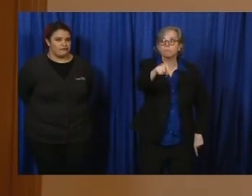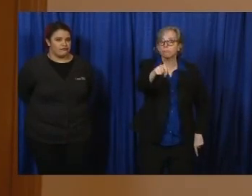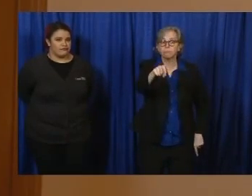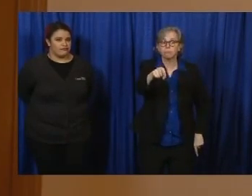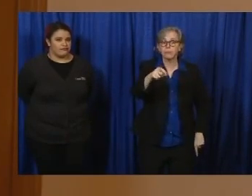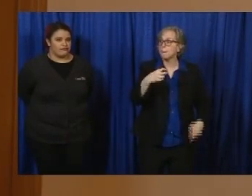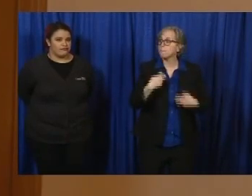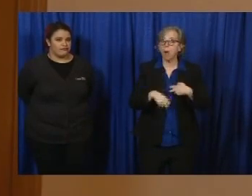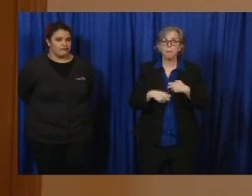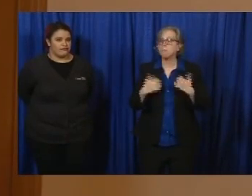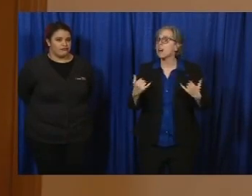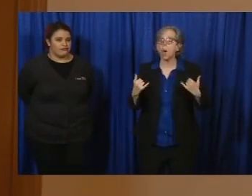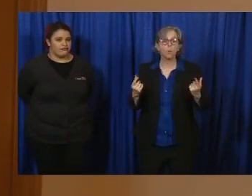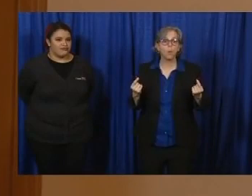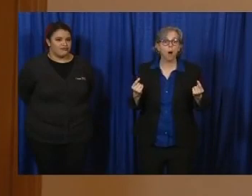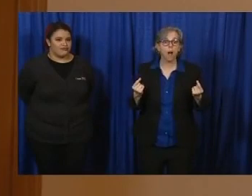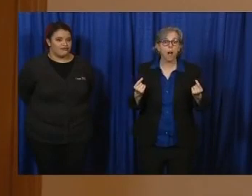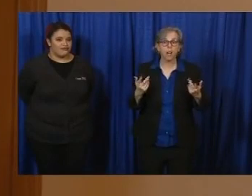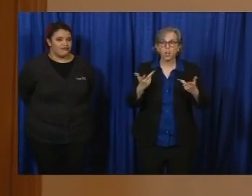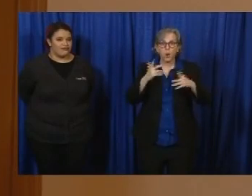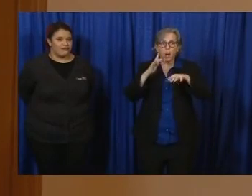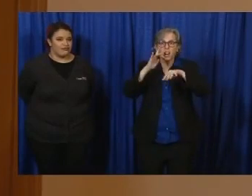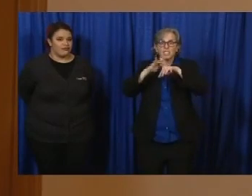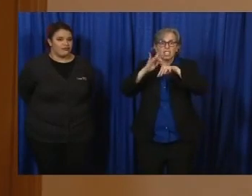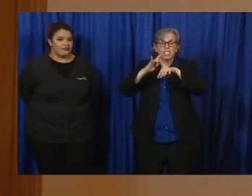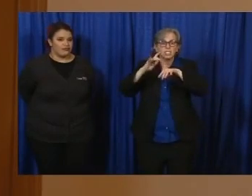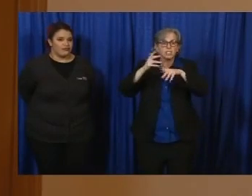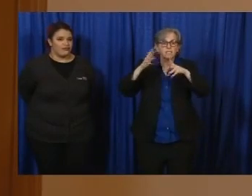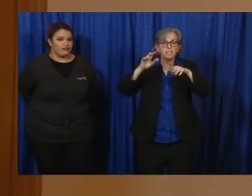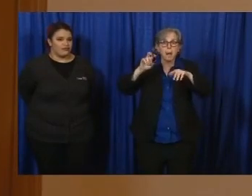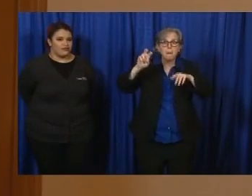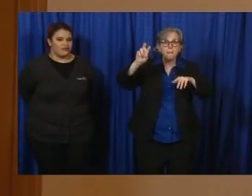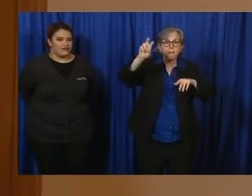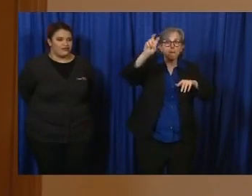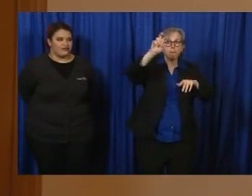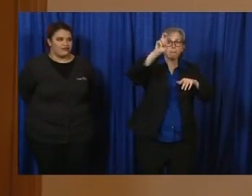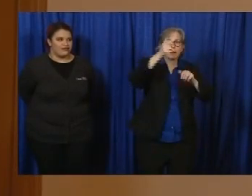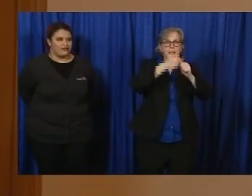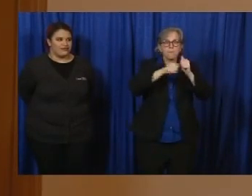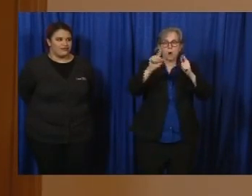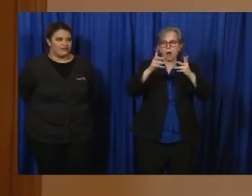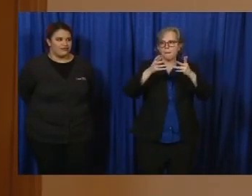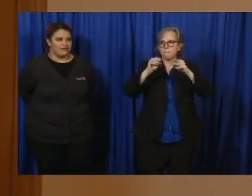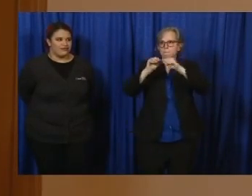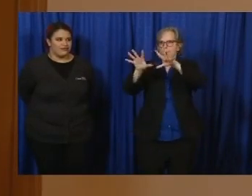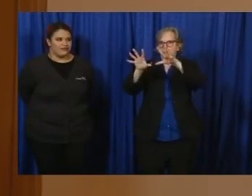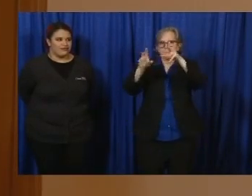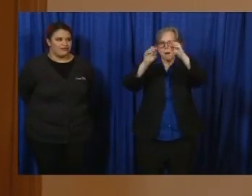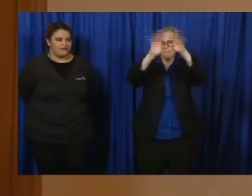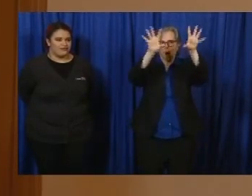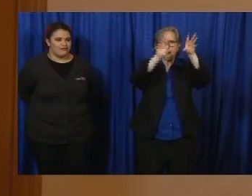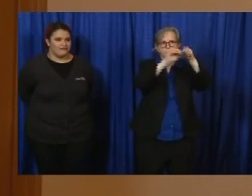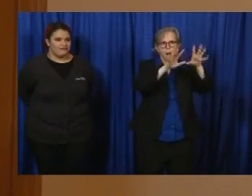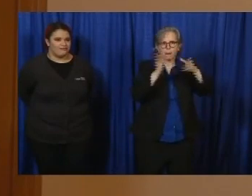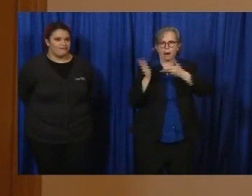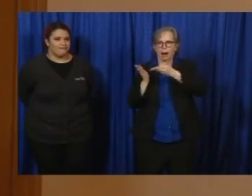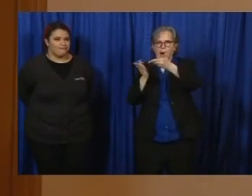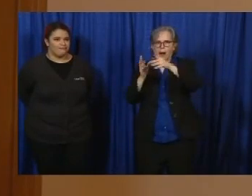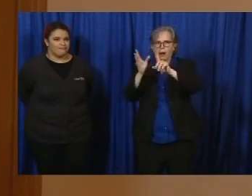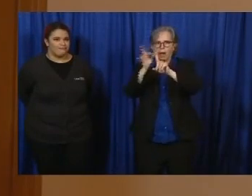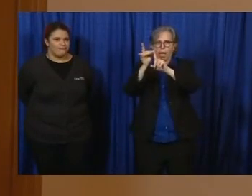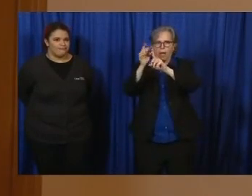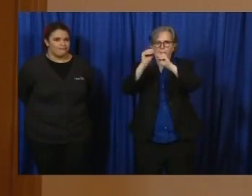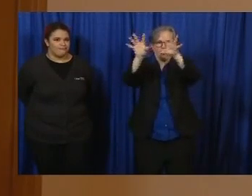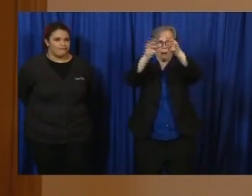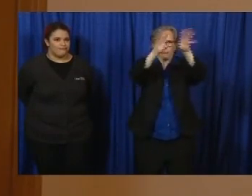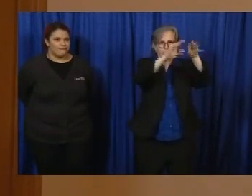everywhere. And it's starting to be even in places that we can't point at it. It's because we can't test and say it's there. We know the spread's there. So